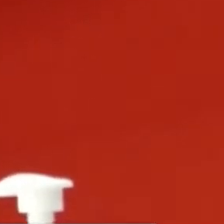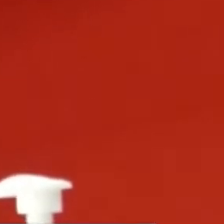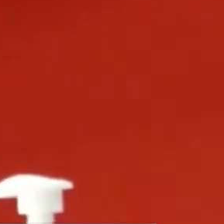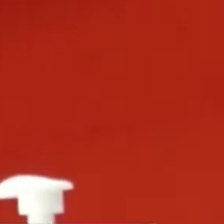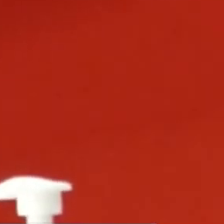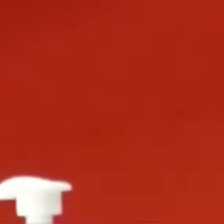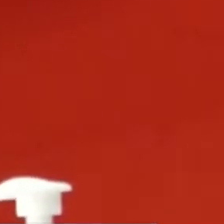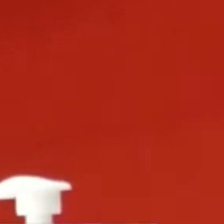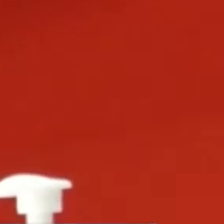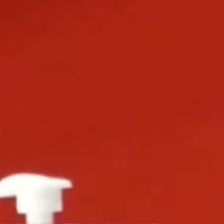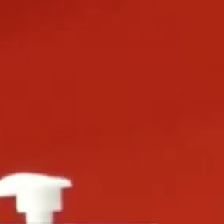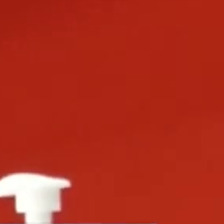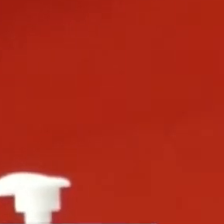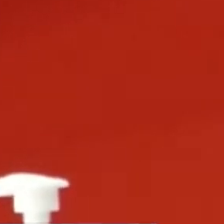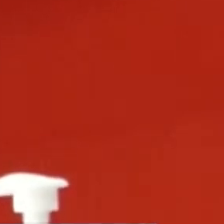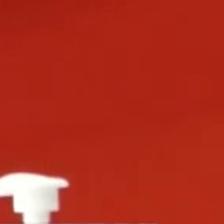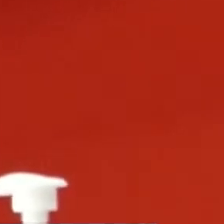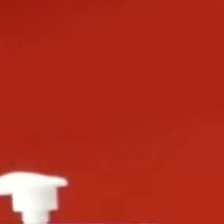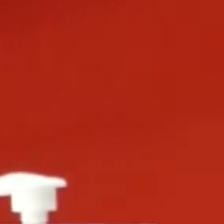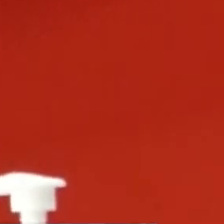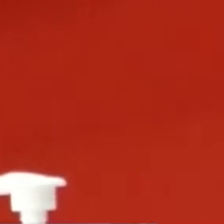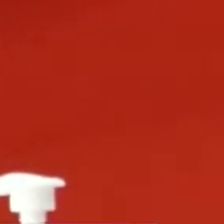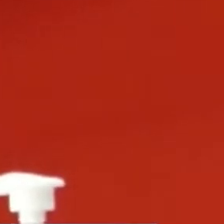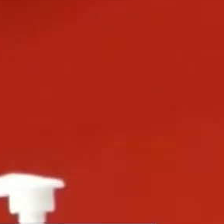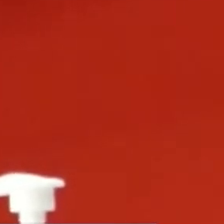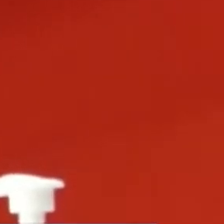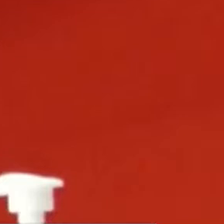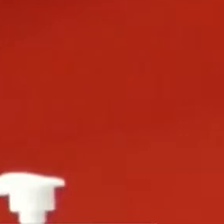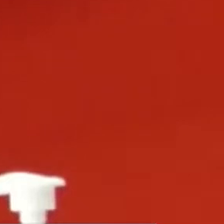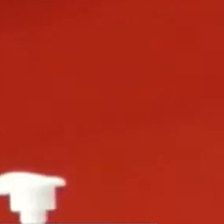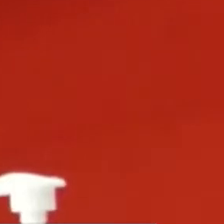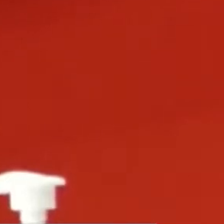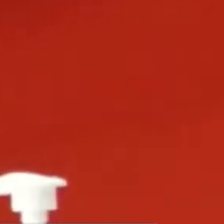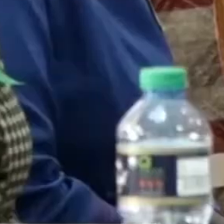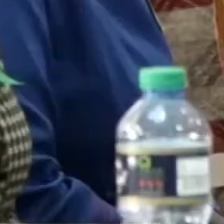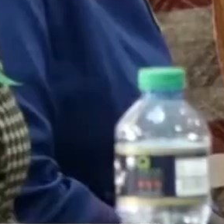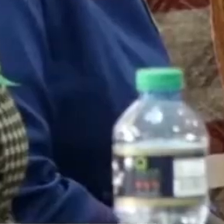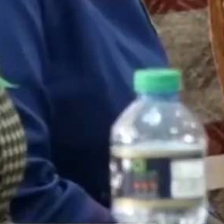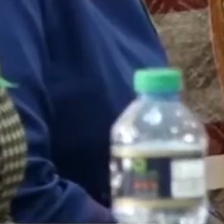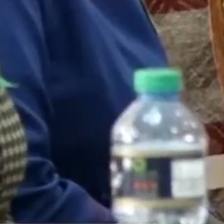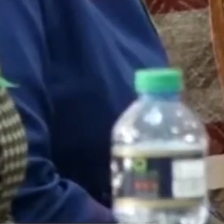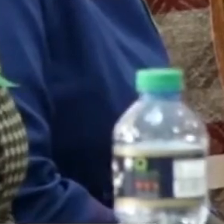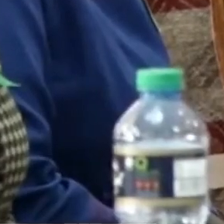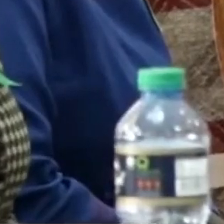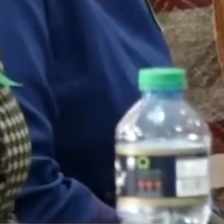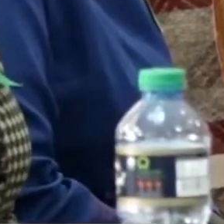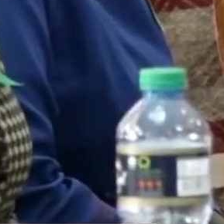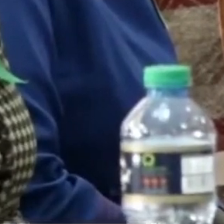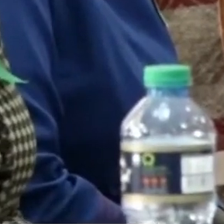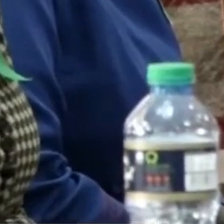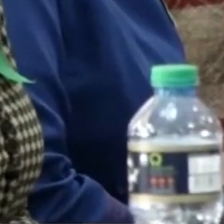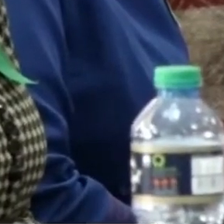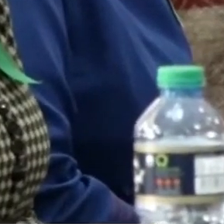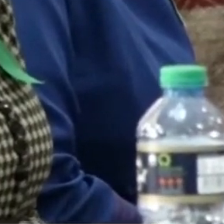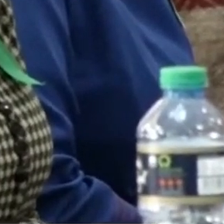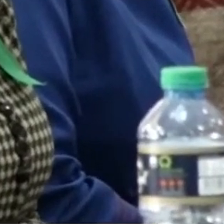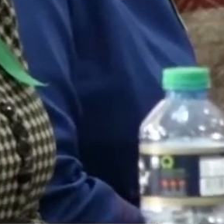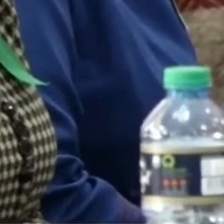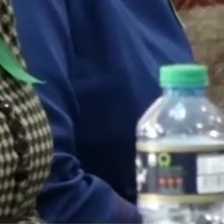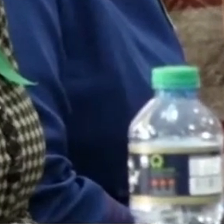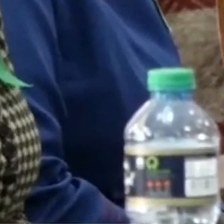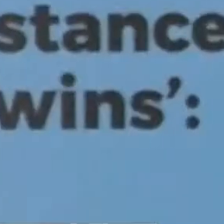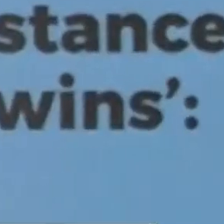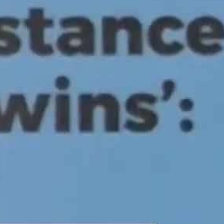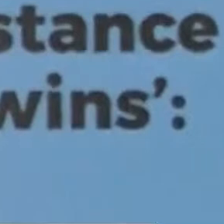Susan Maua, who was speaking on behalf of the NACADA acting CEO John MUTEGI, noted that mental illness and substance